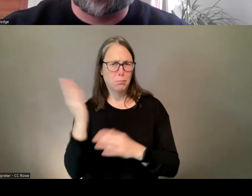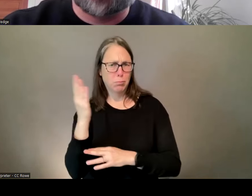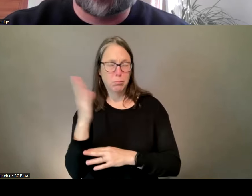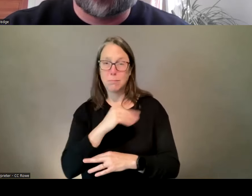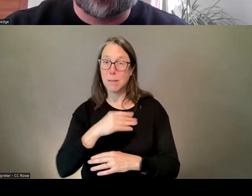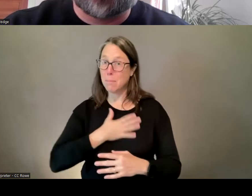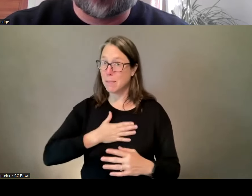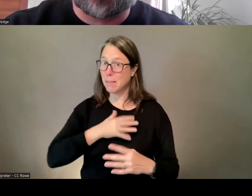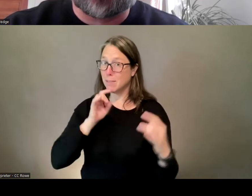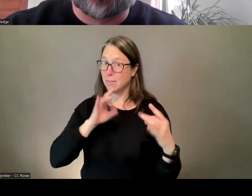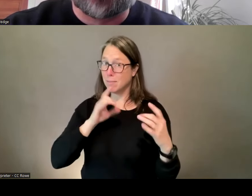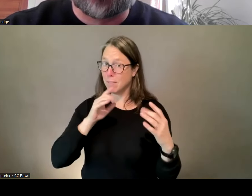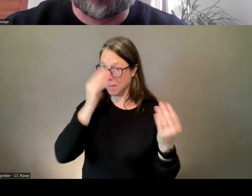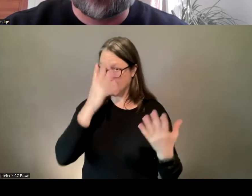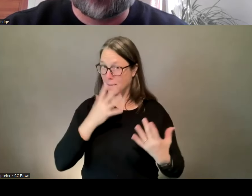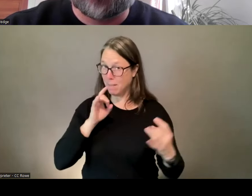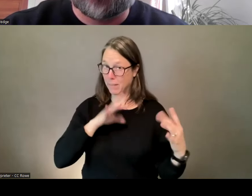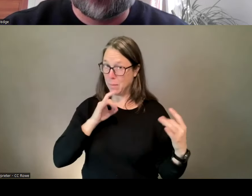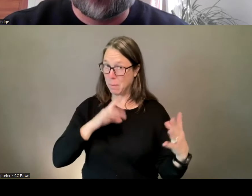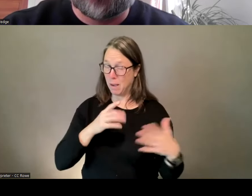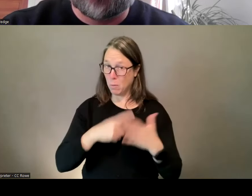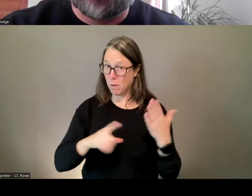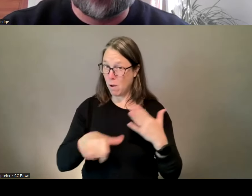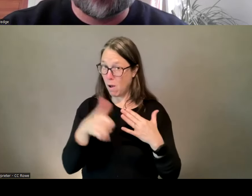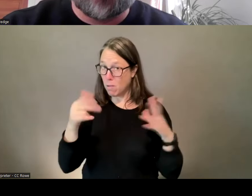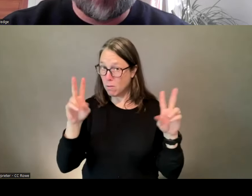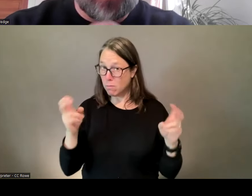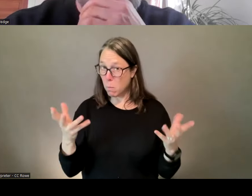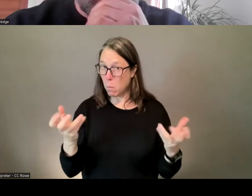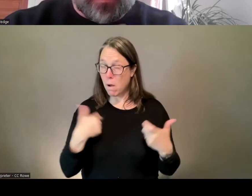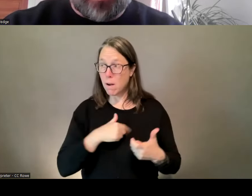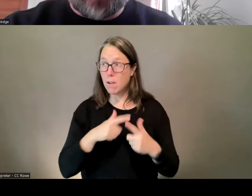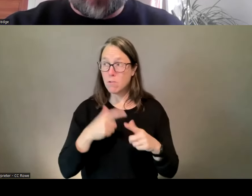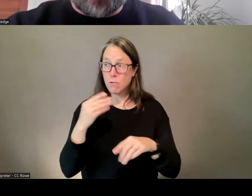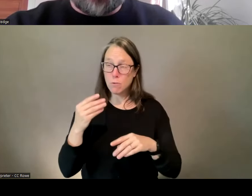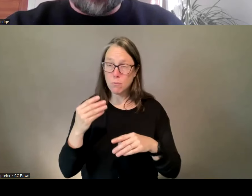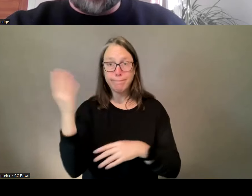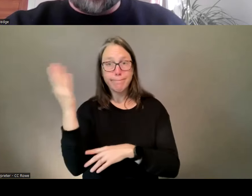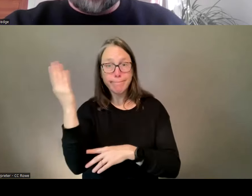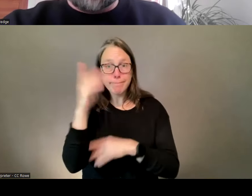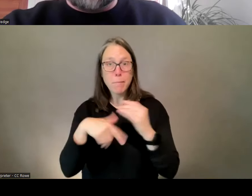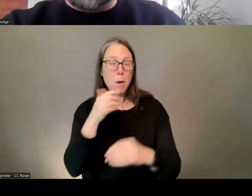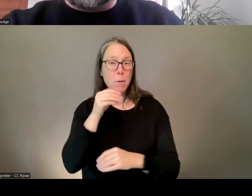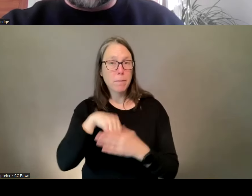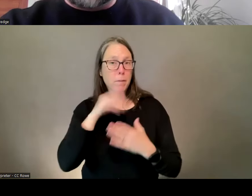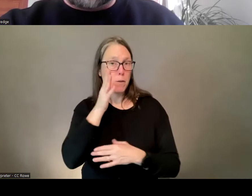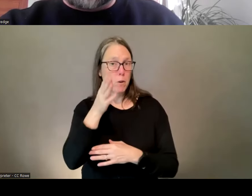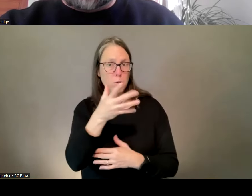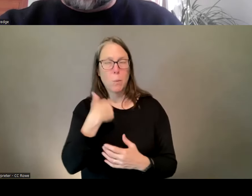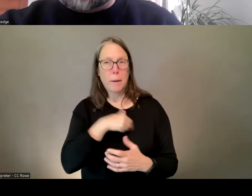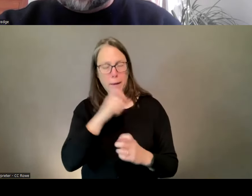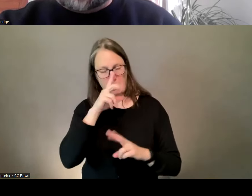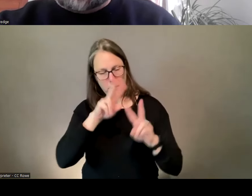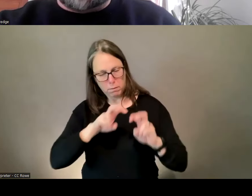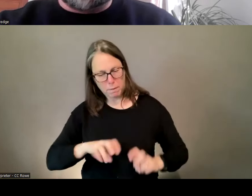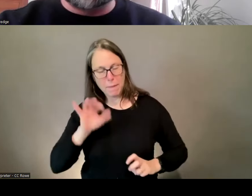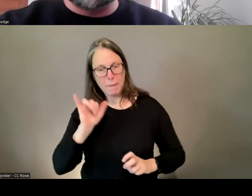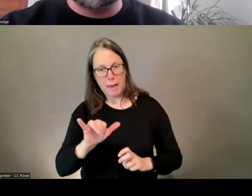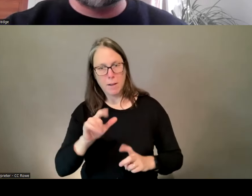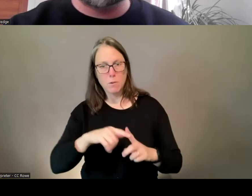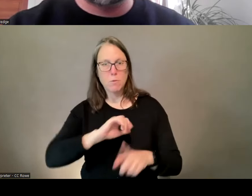other topics you would like us to present in the future. So we look forward to Dr. Wishart and Dr.